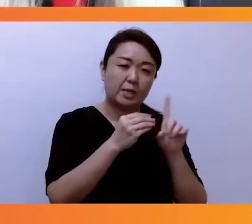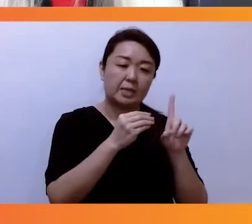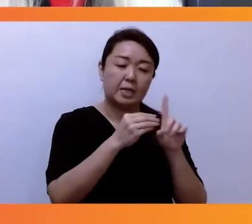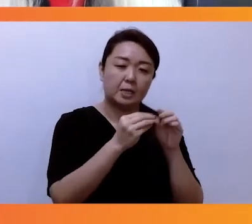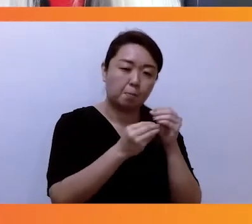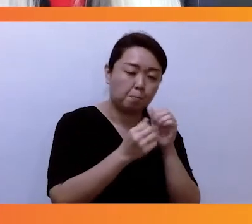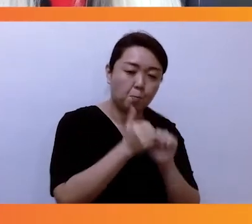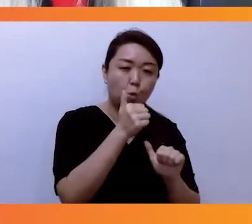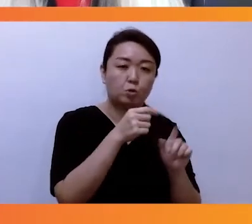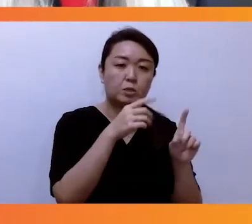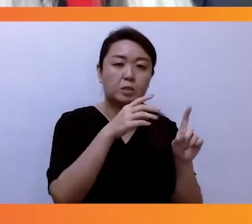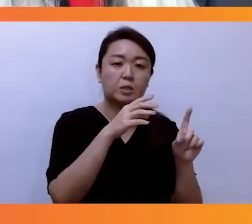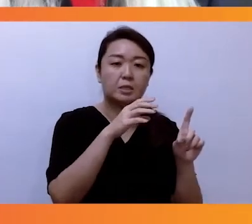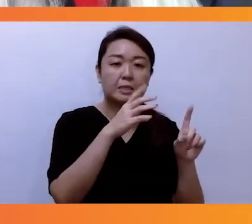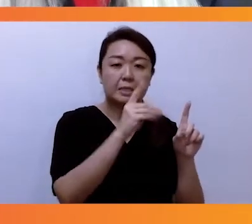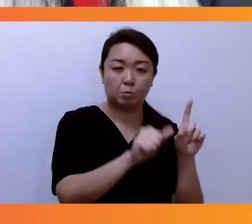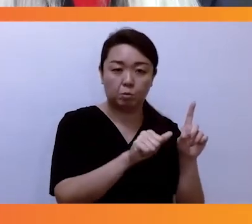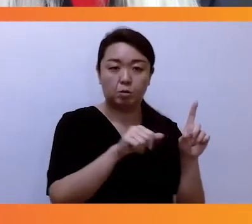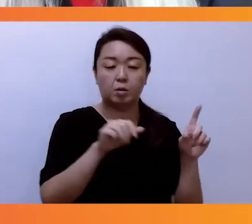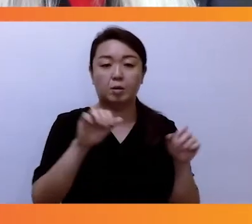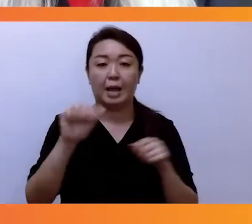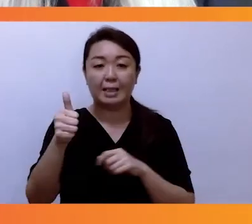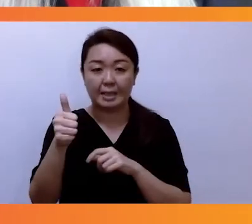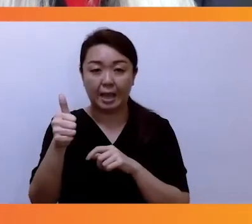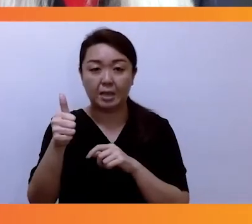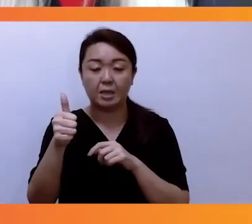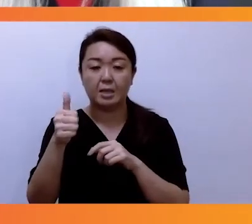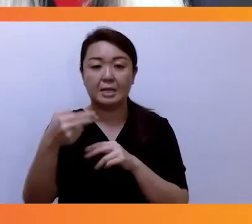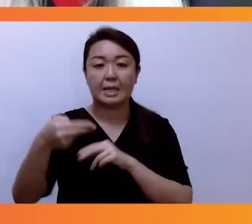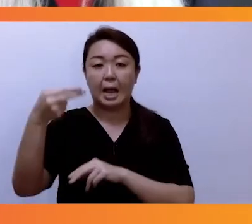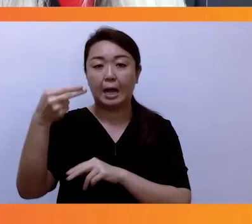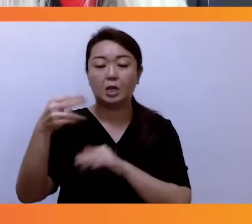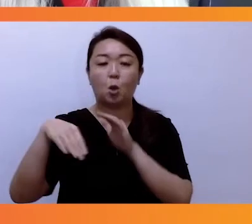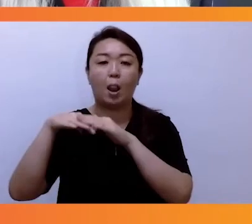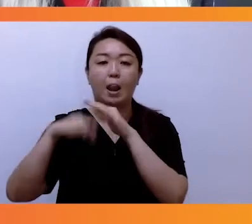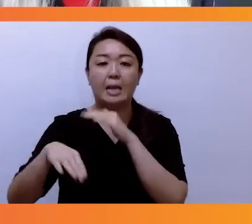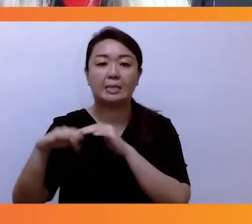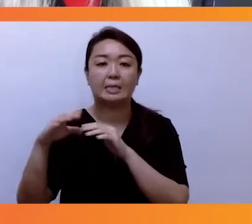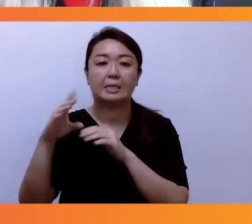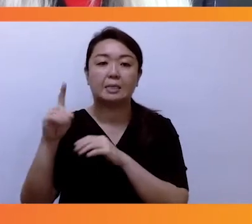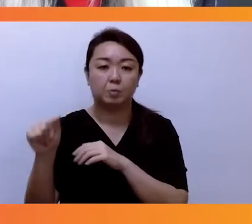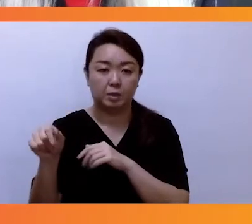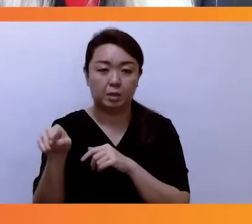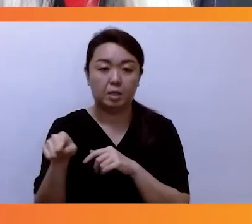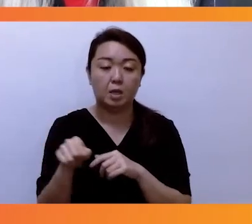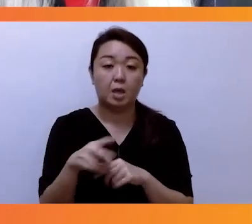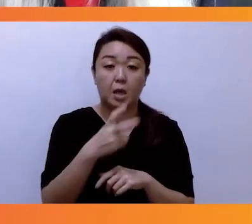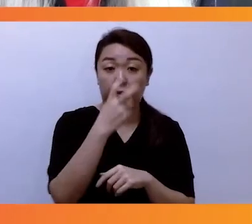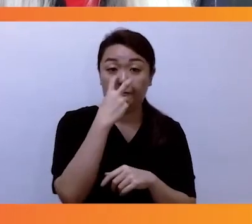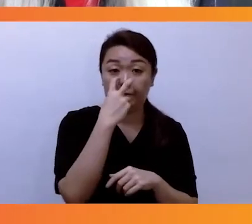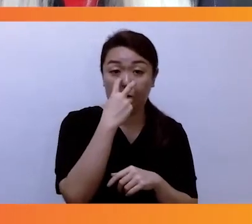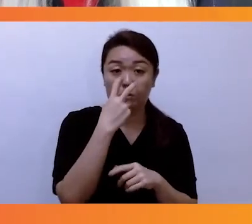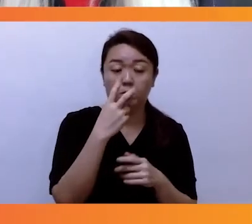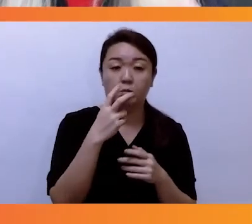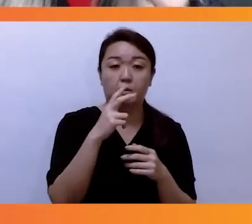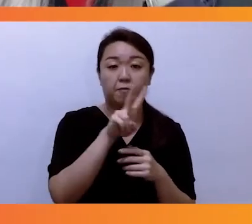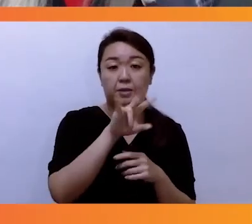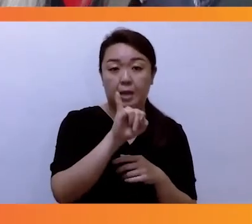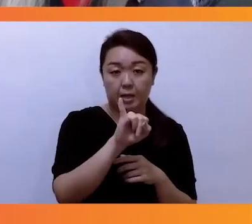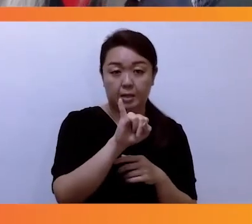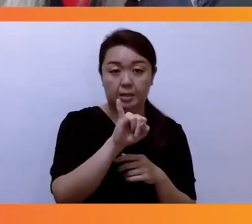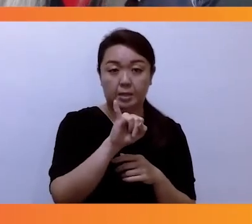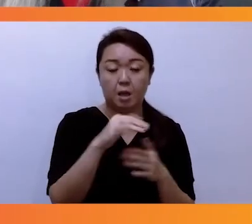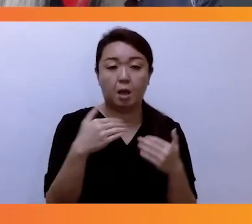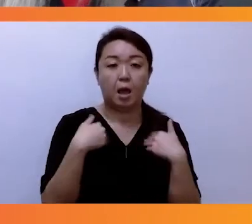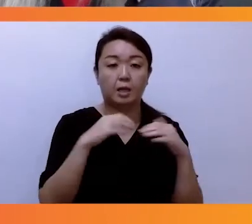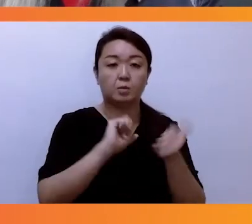most impaired, and 10 being the highest or least impaired. The visual impairment level,